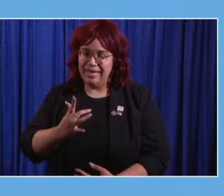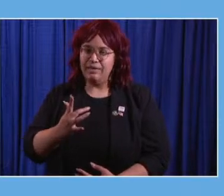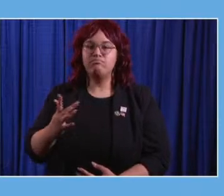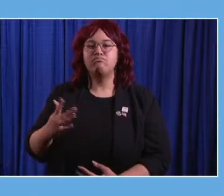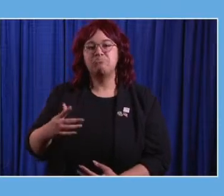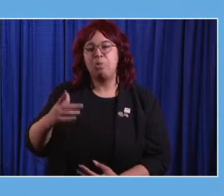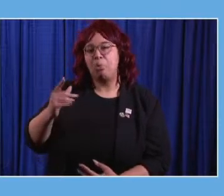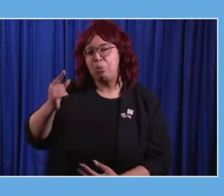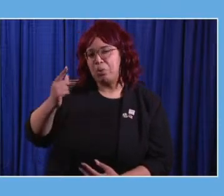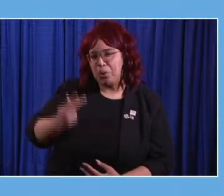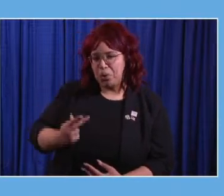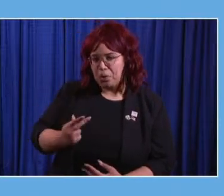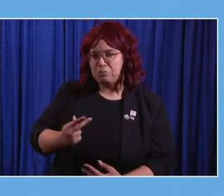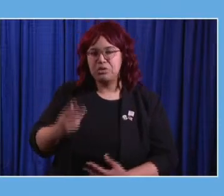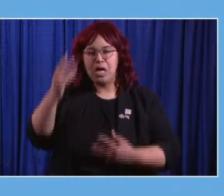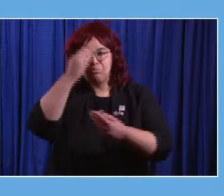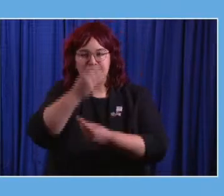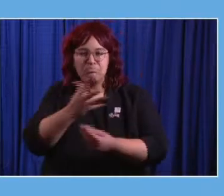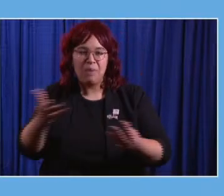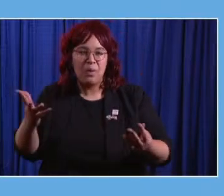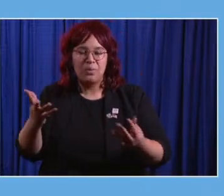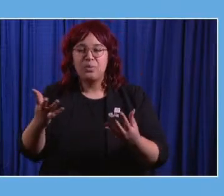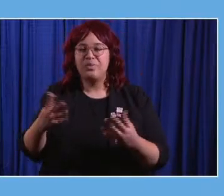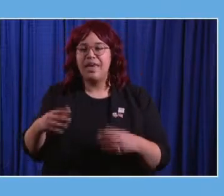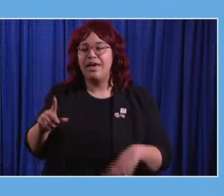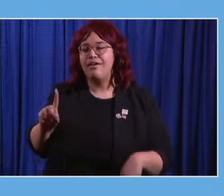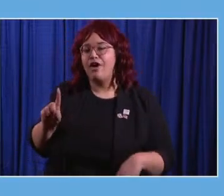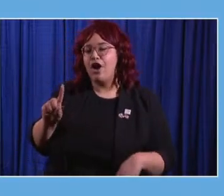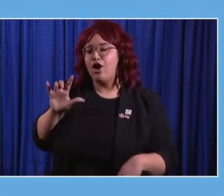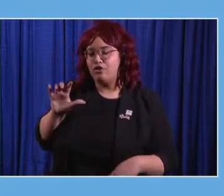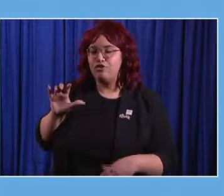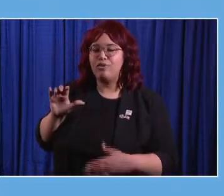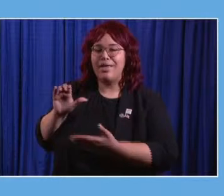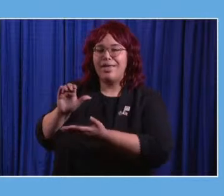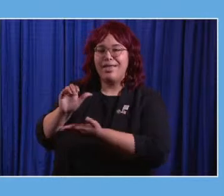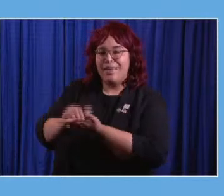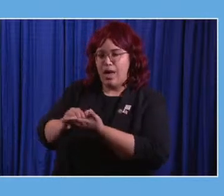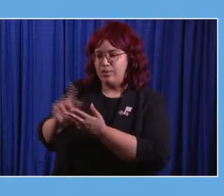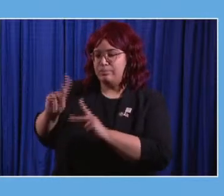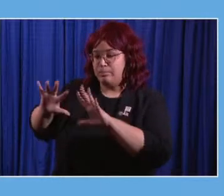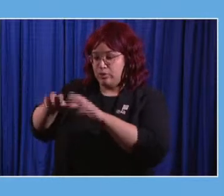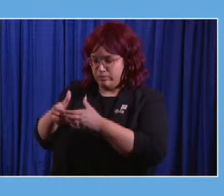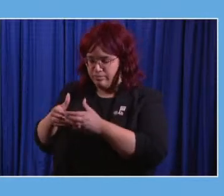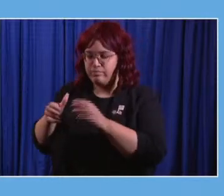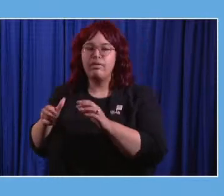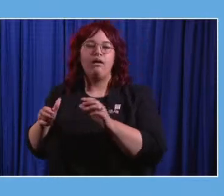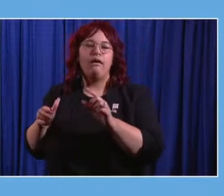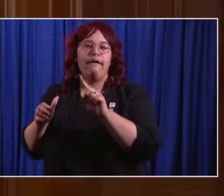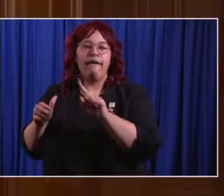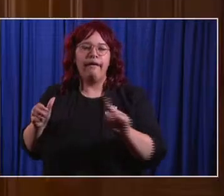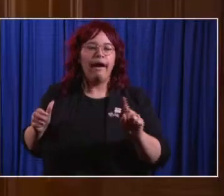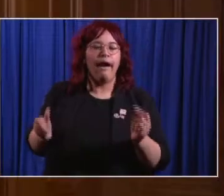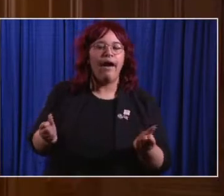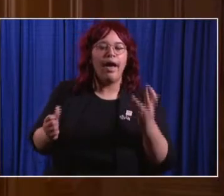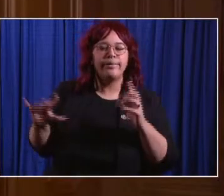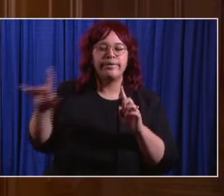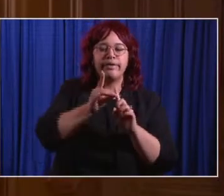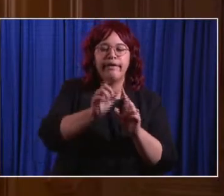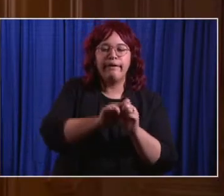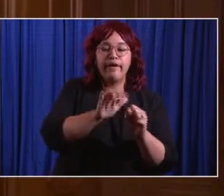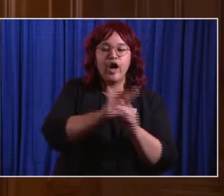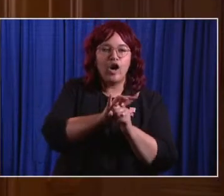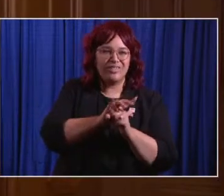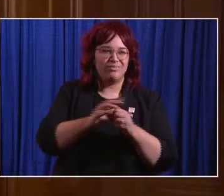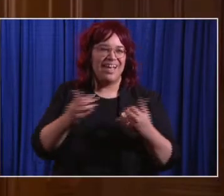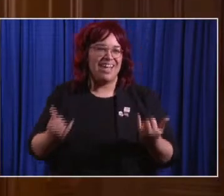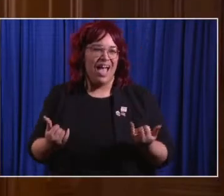a preview of what it is today, at least. It's 147.9. If you'll recall, when we announced our